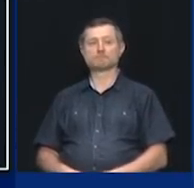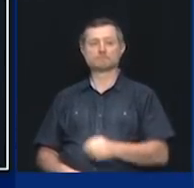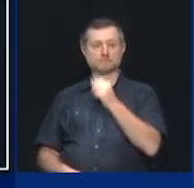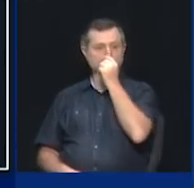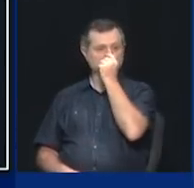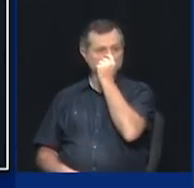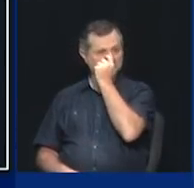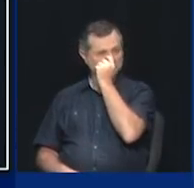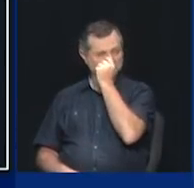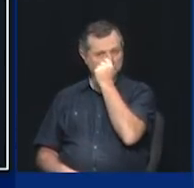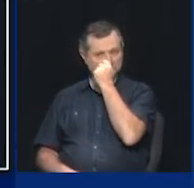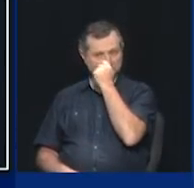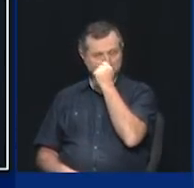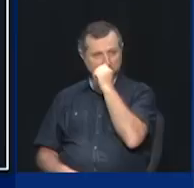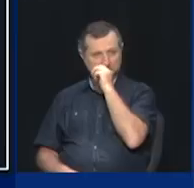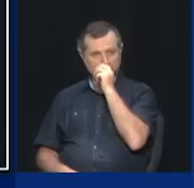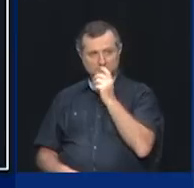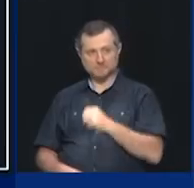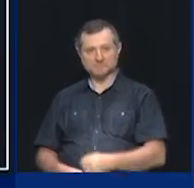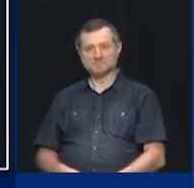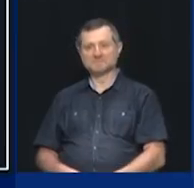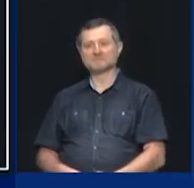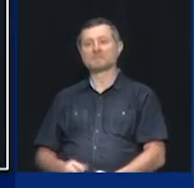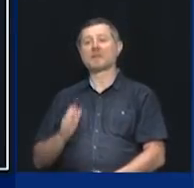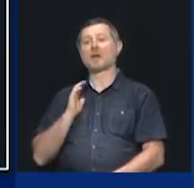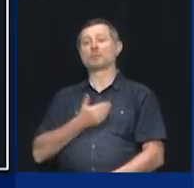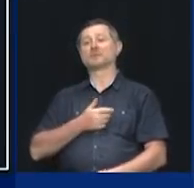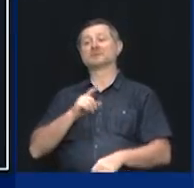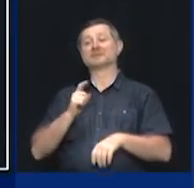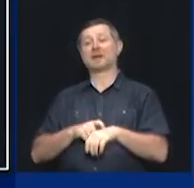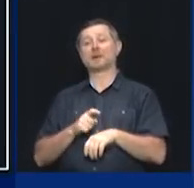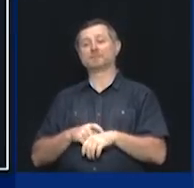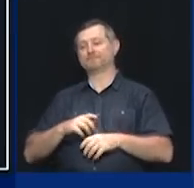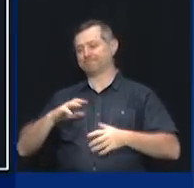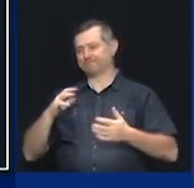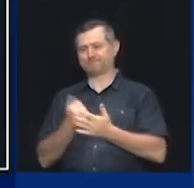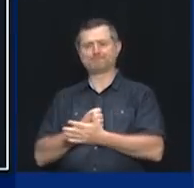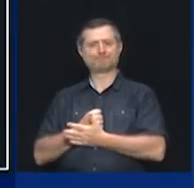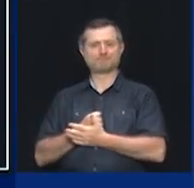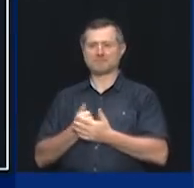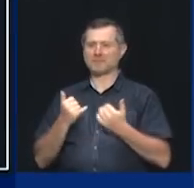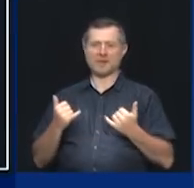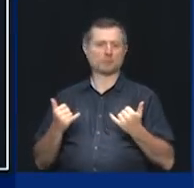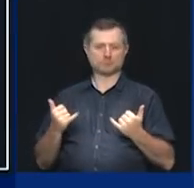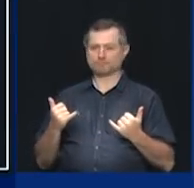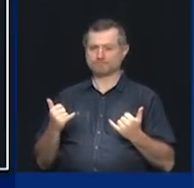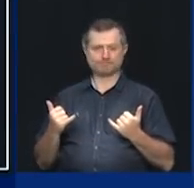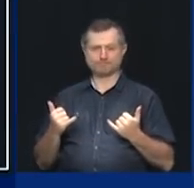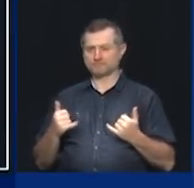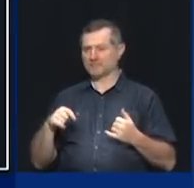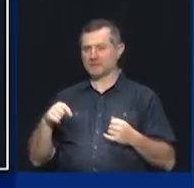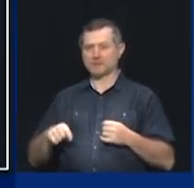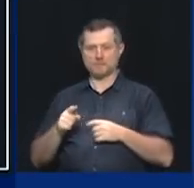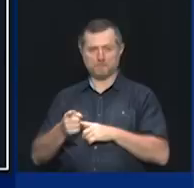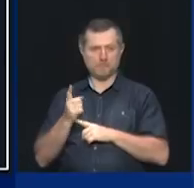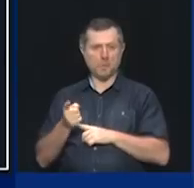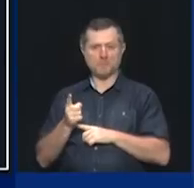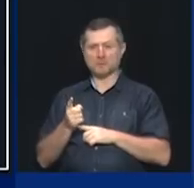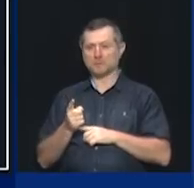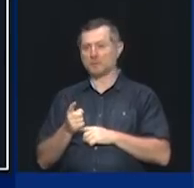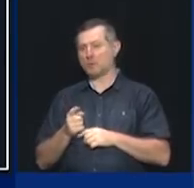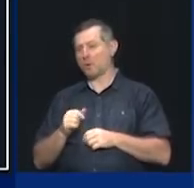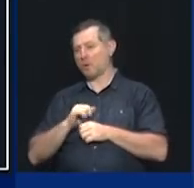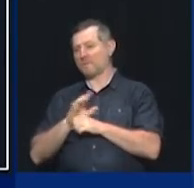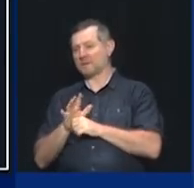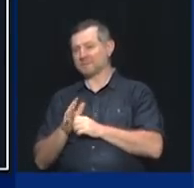This is our time to capitalize. This is our moment. This post-COVID